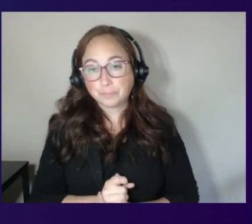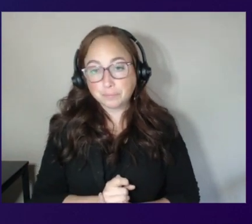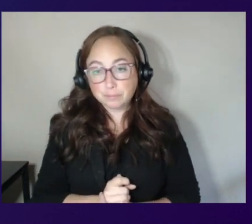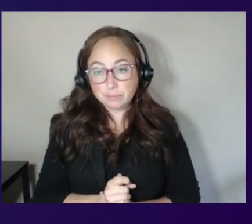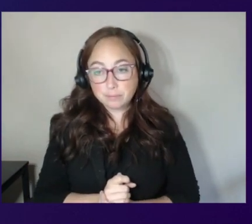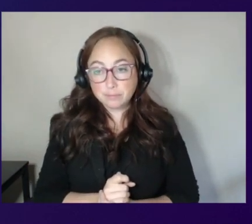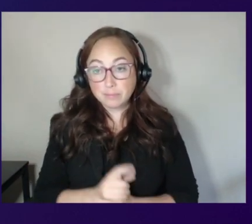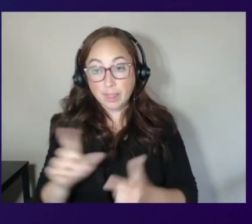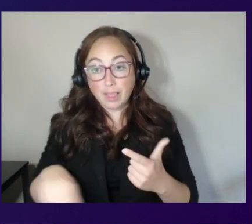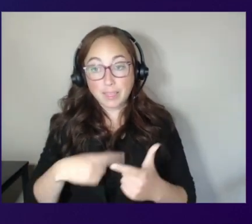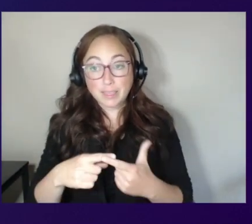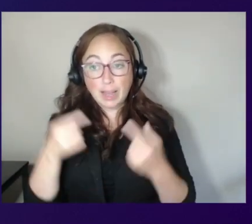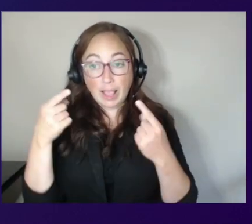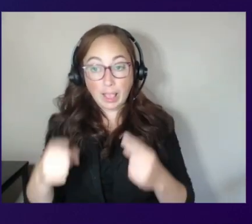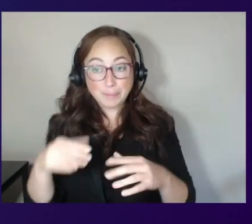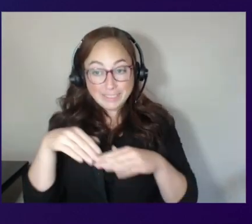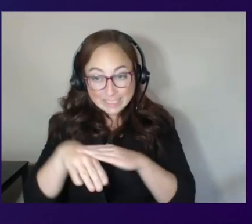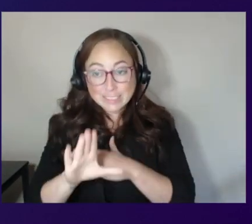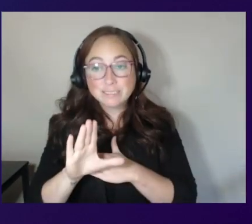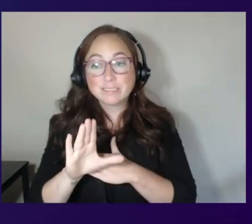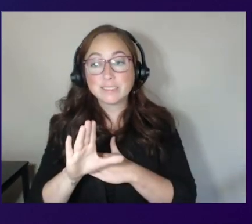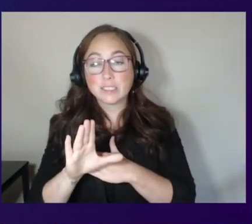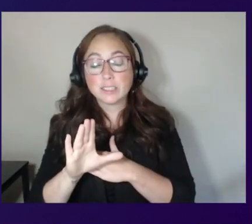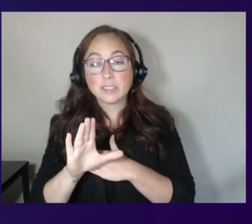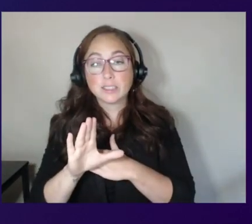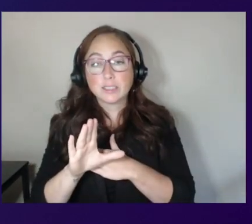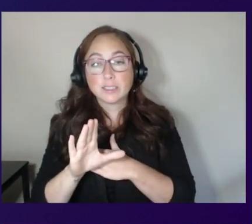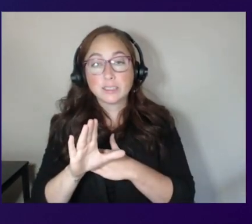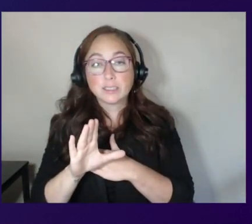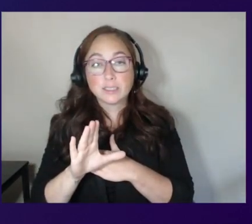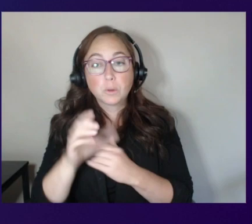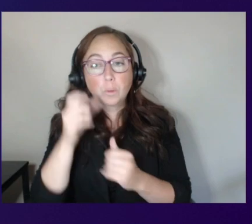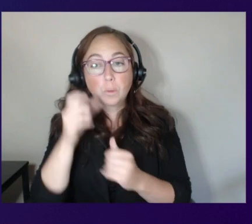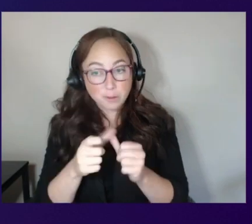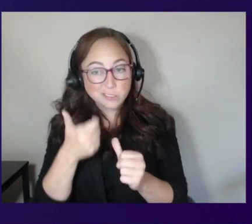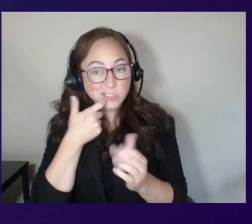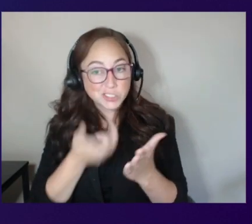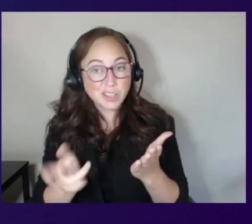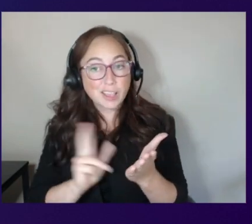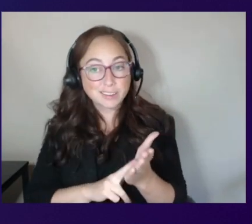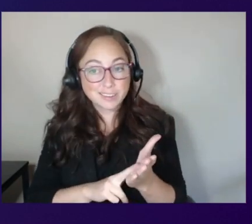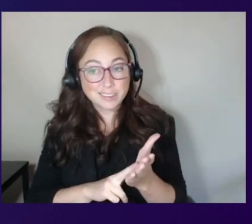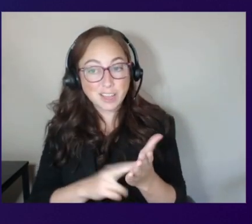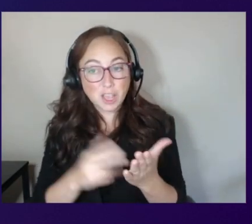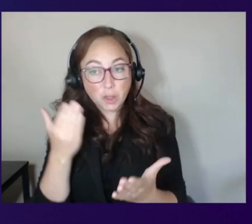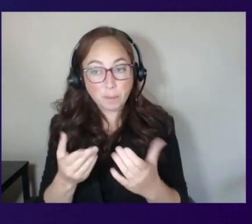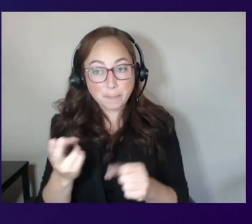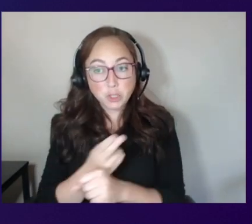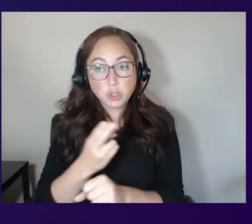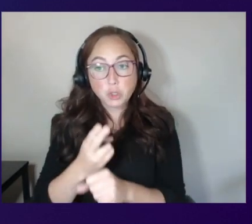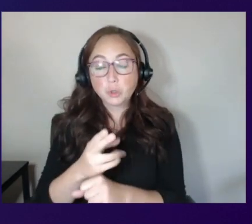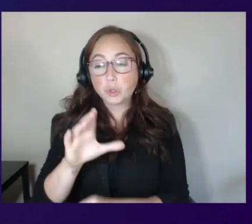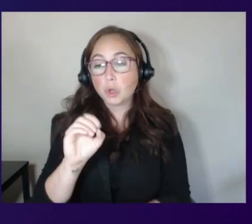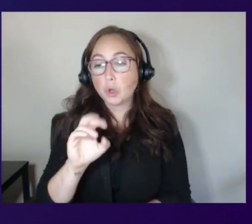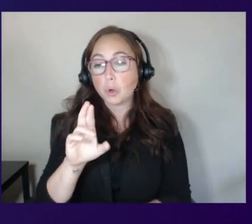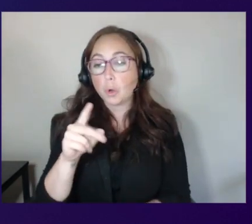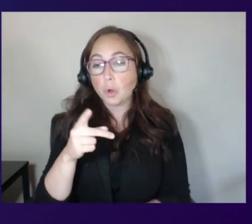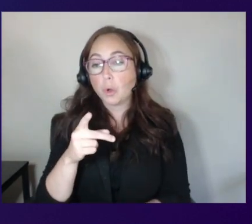And then once you're in the session. And when you just signed in, you probably used your corporate